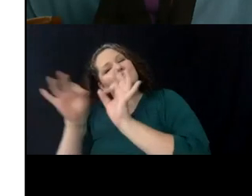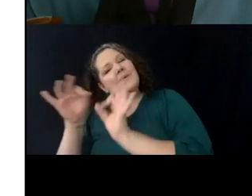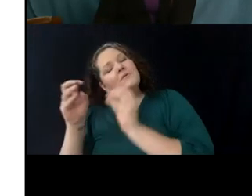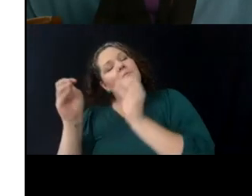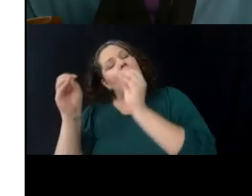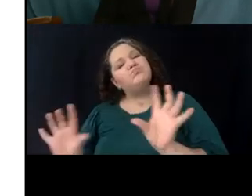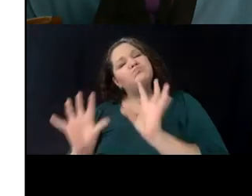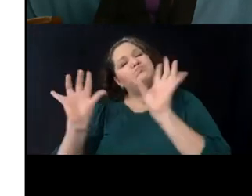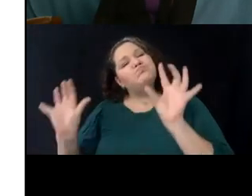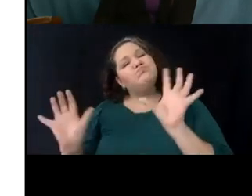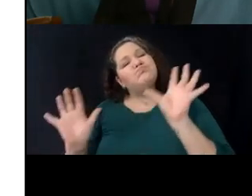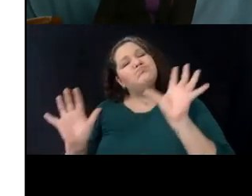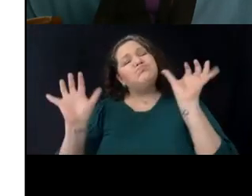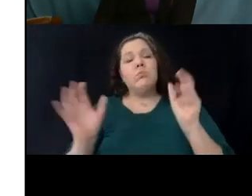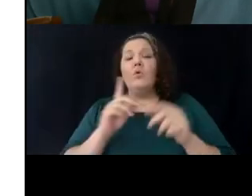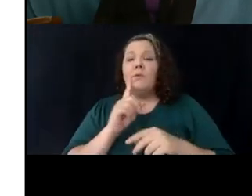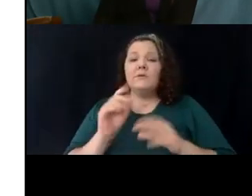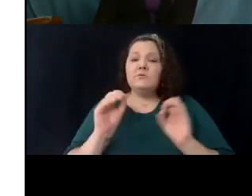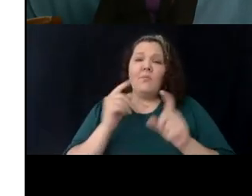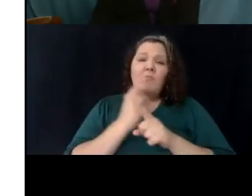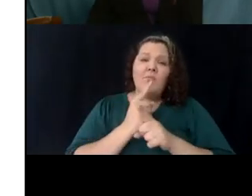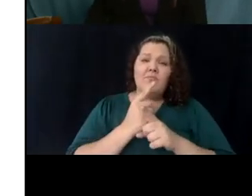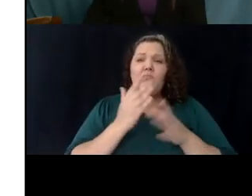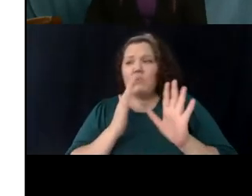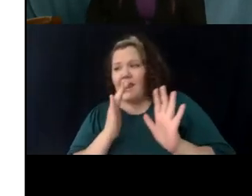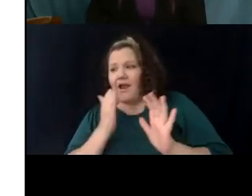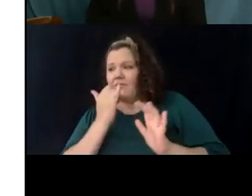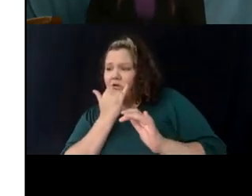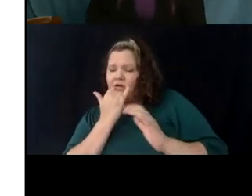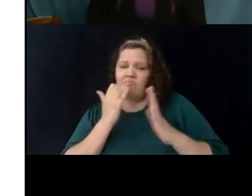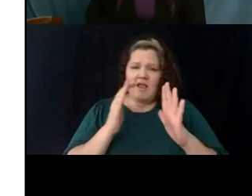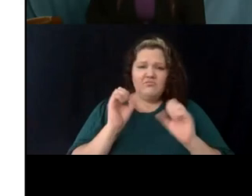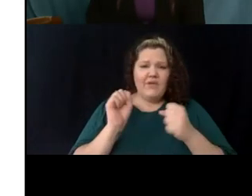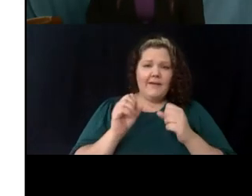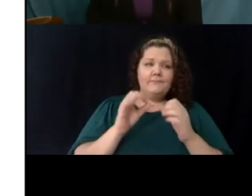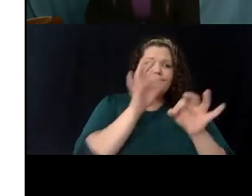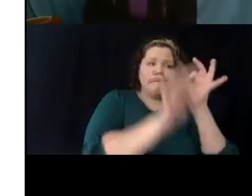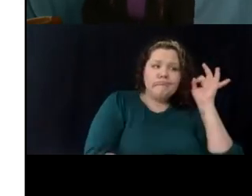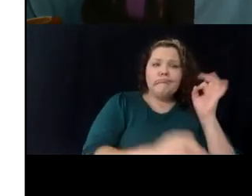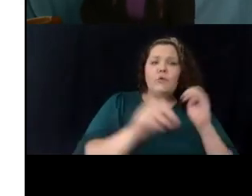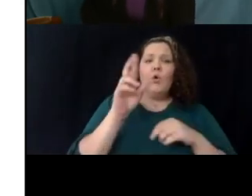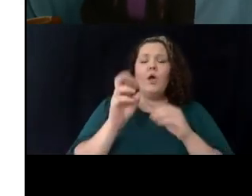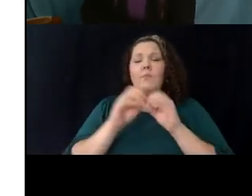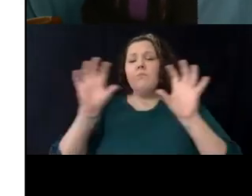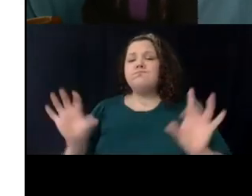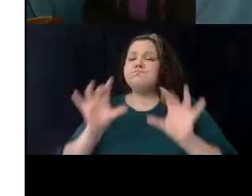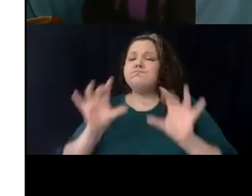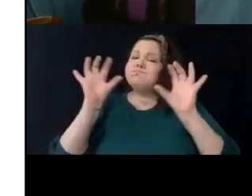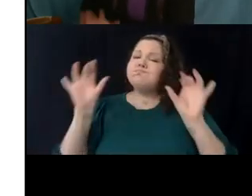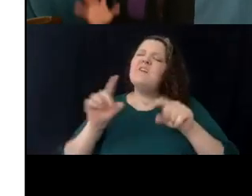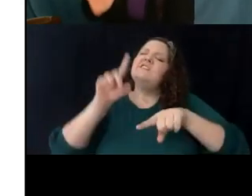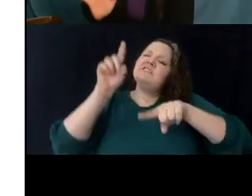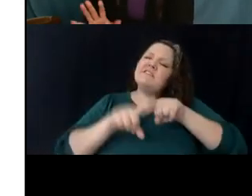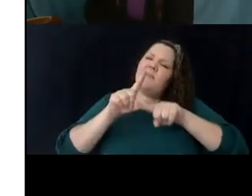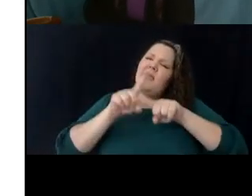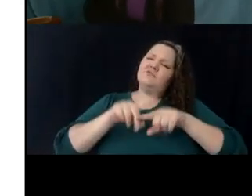So this type of alt text image description is a little bit more descriptive, whereas the alt text that I had on the previous slide was a little simpler. There's